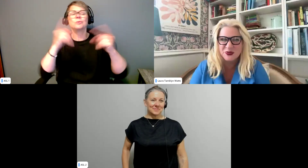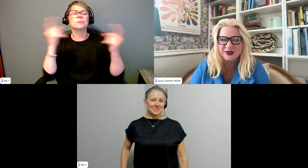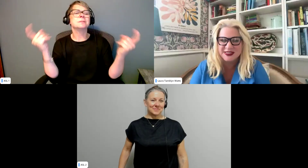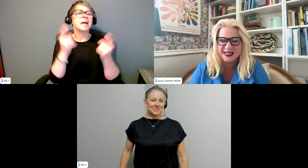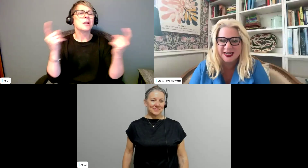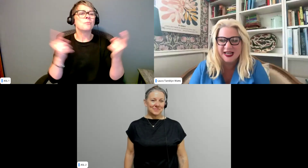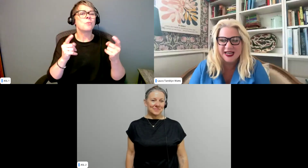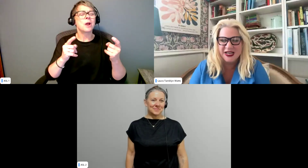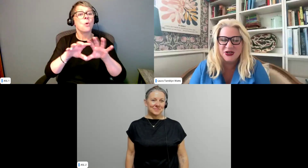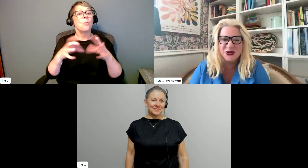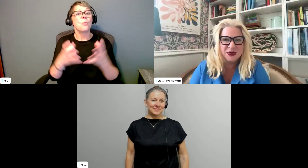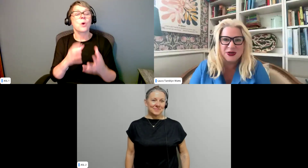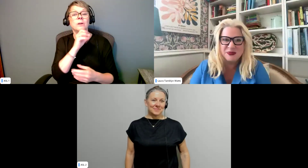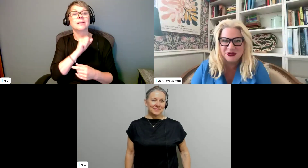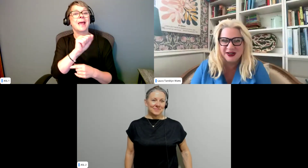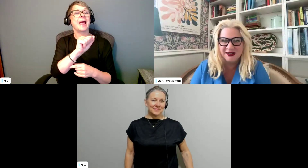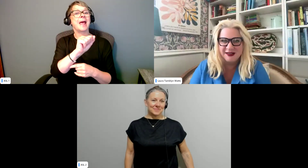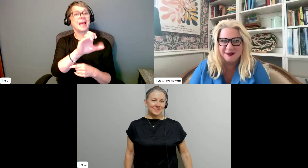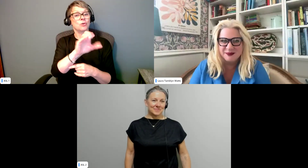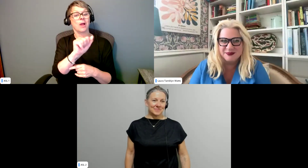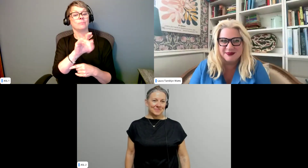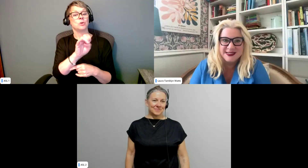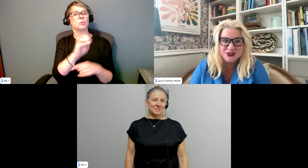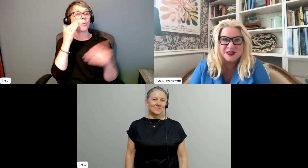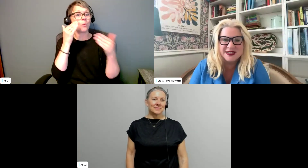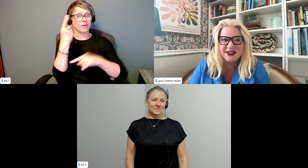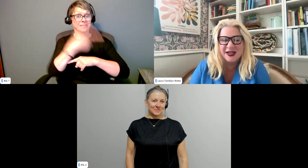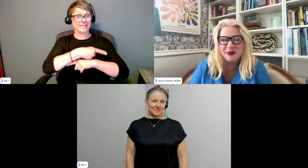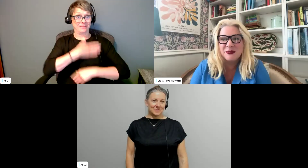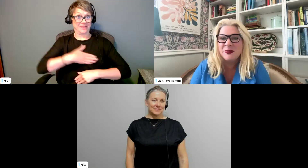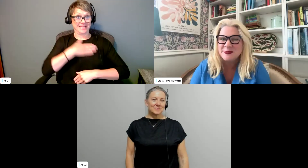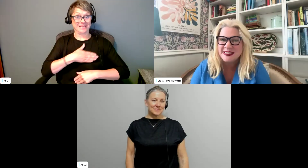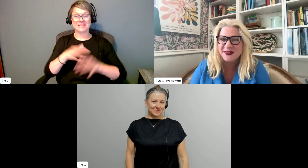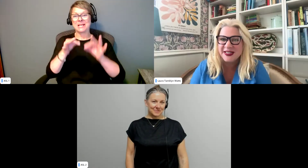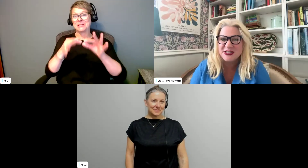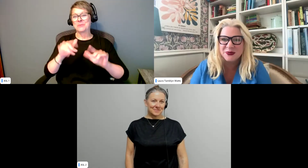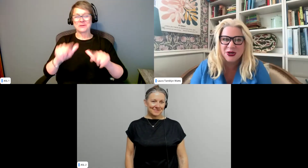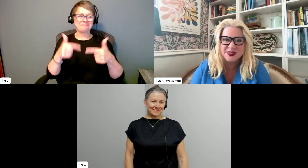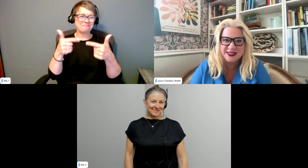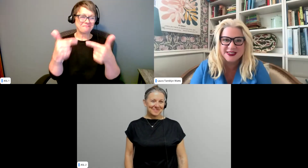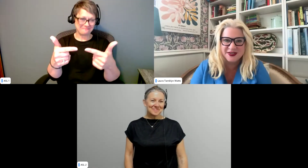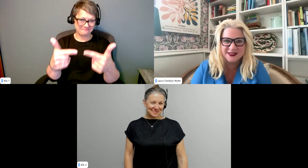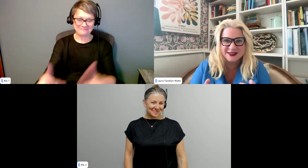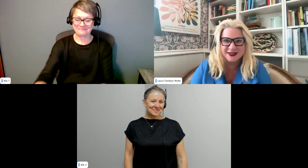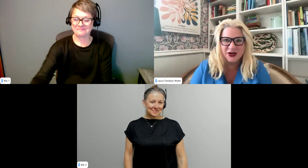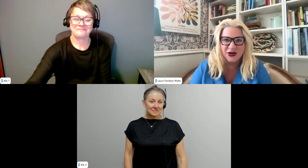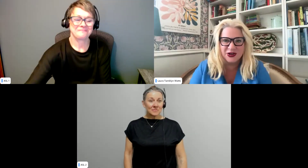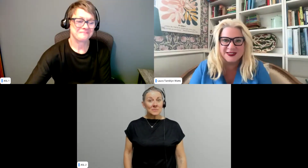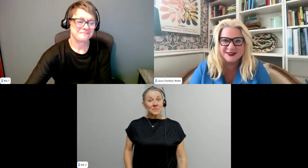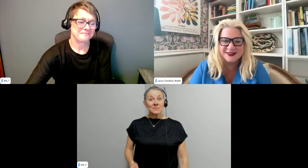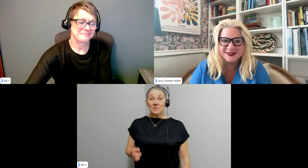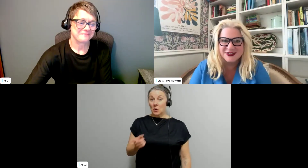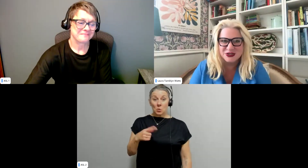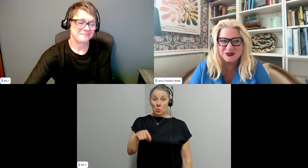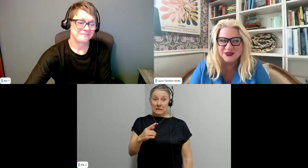Abuse Awareness Day in your community. This is really a time, and we specifically don't host this event